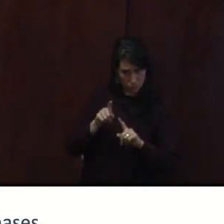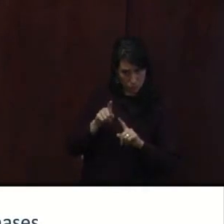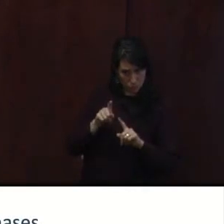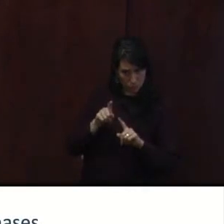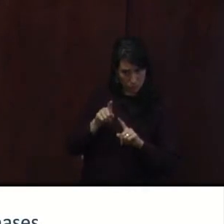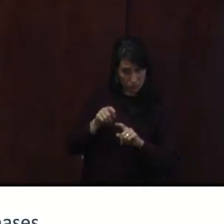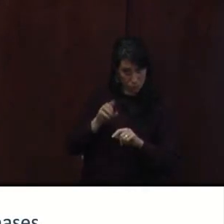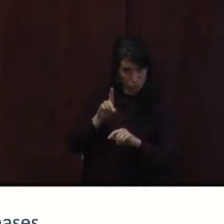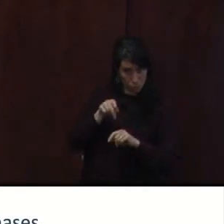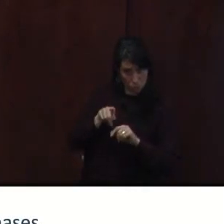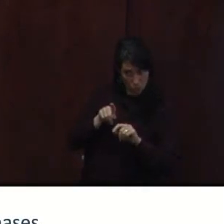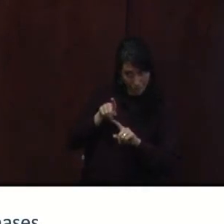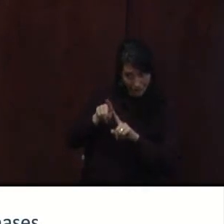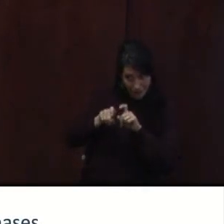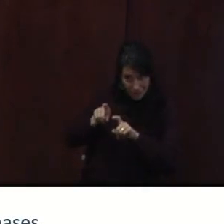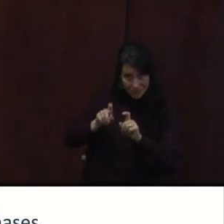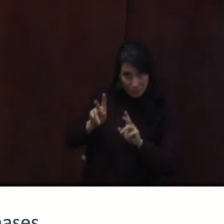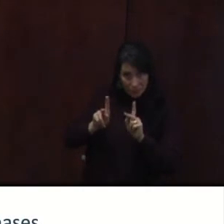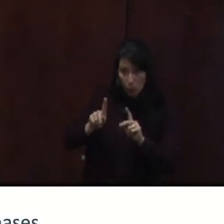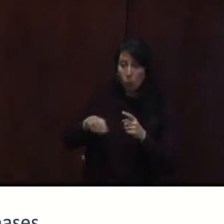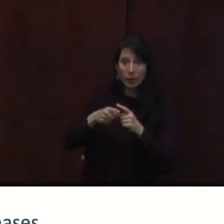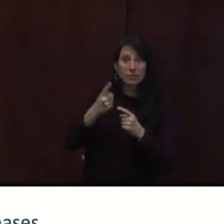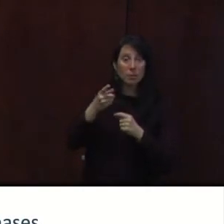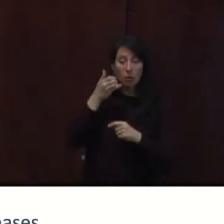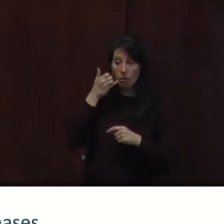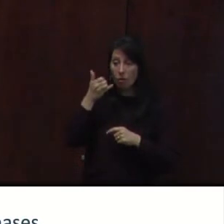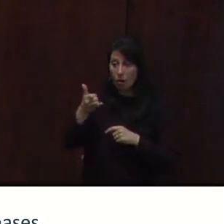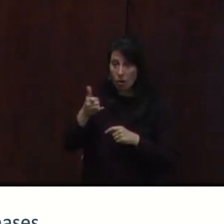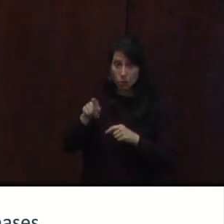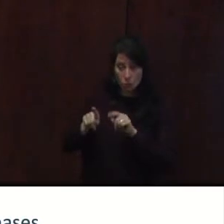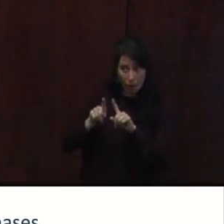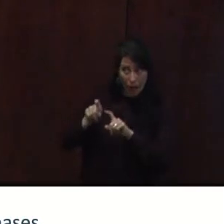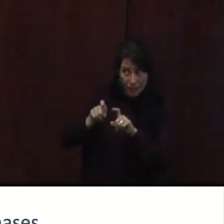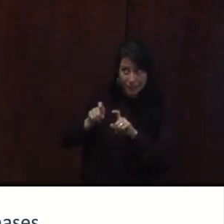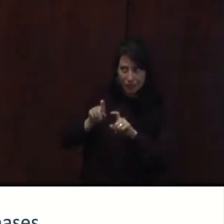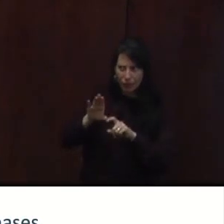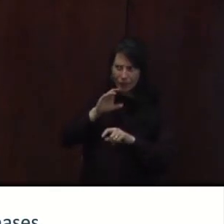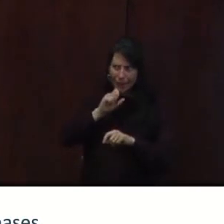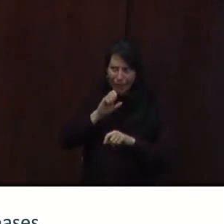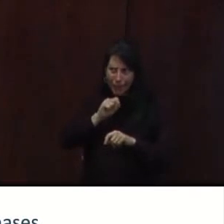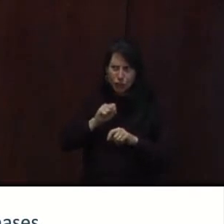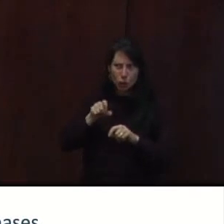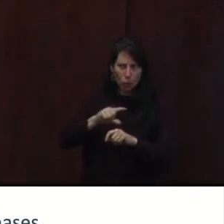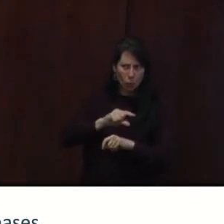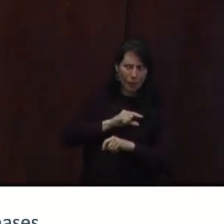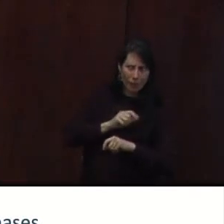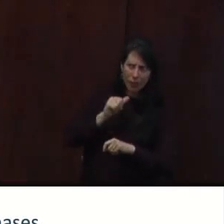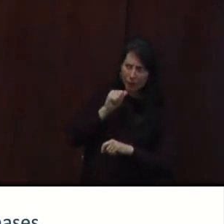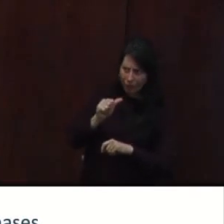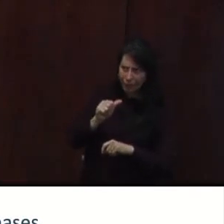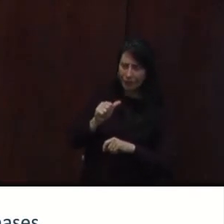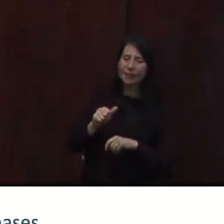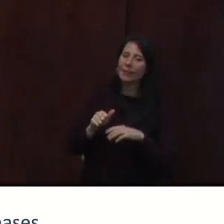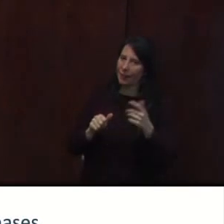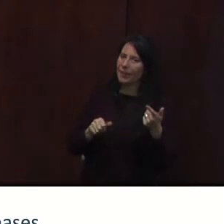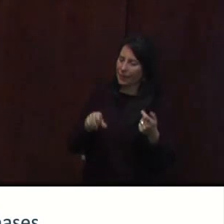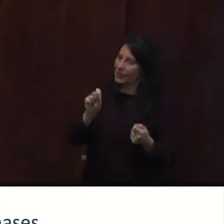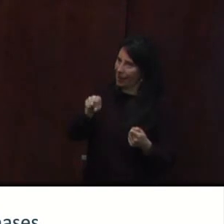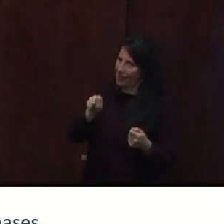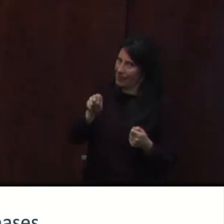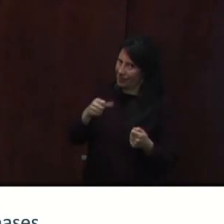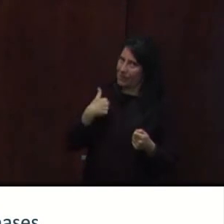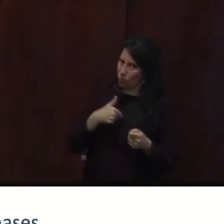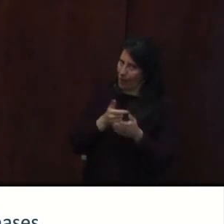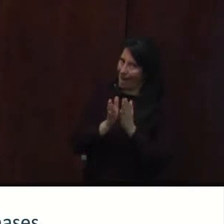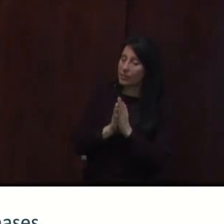they qualify under? Correct. Okay. That's right. Despite so without getting way into the weeds with it, yes, the answer is yes, that on the website,